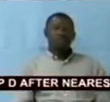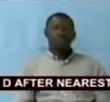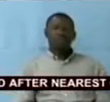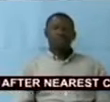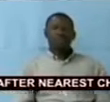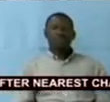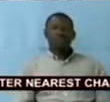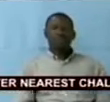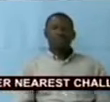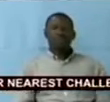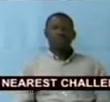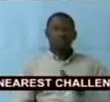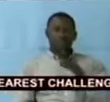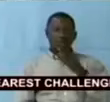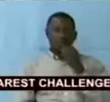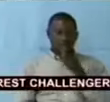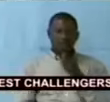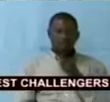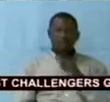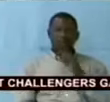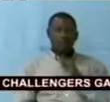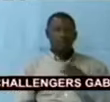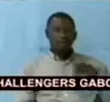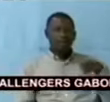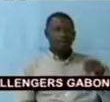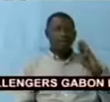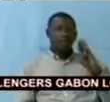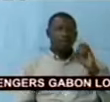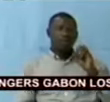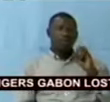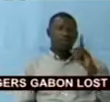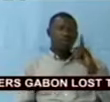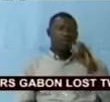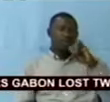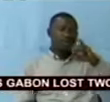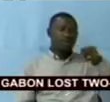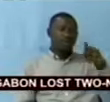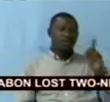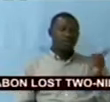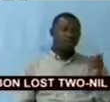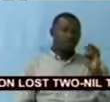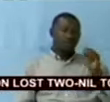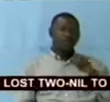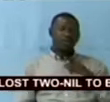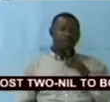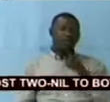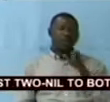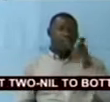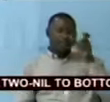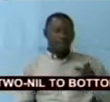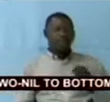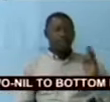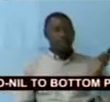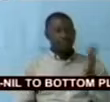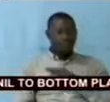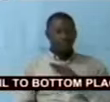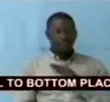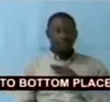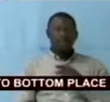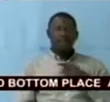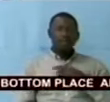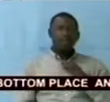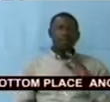Are you saying, Mr. Mboge, that he lied, and in order to cover up for that lie, these people had to go to